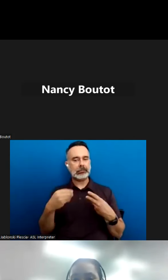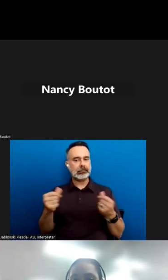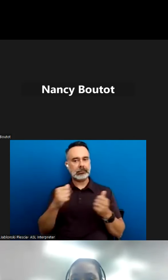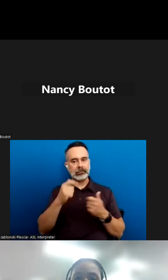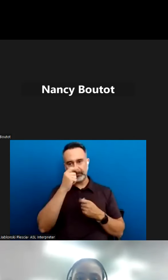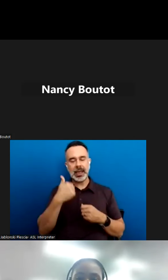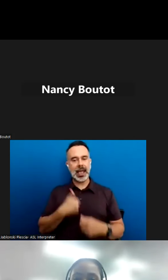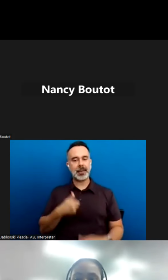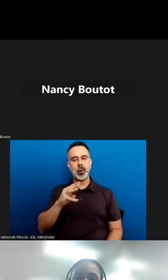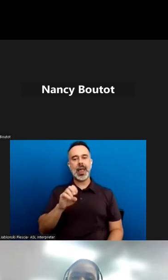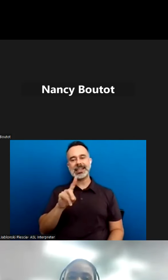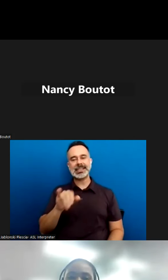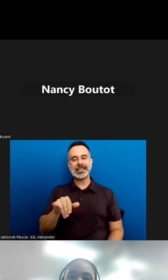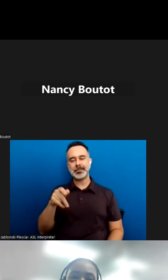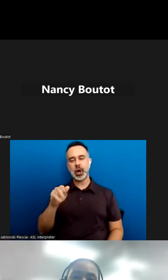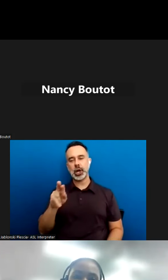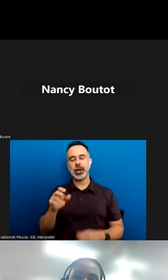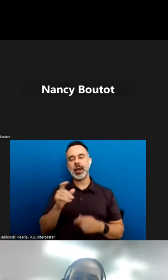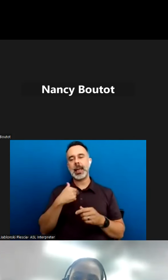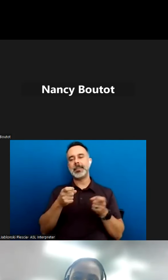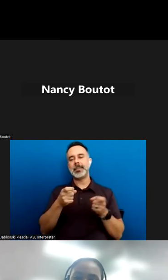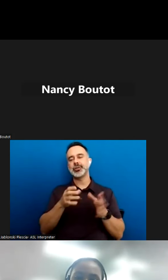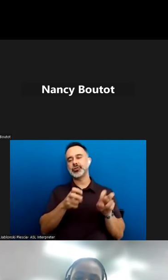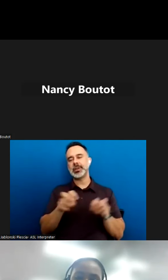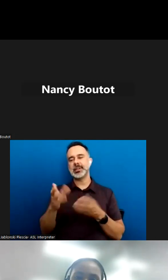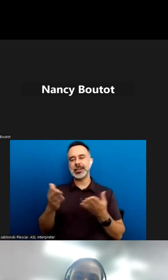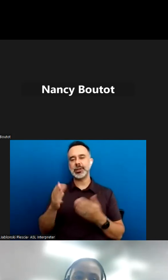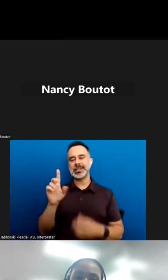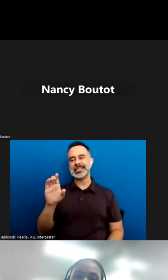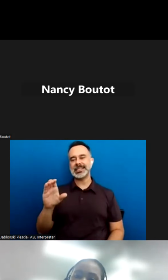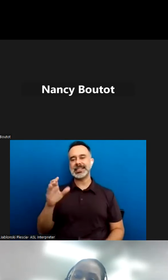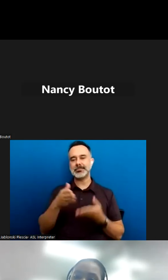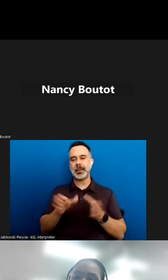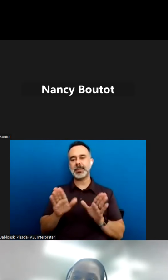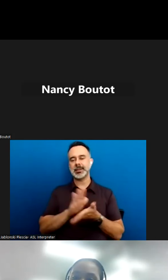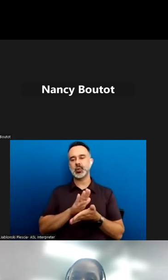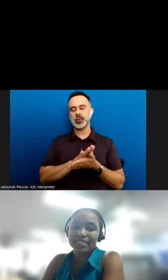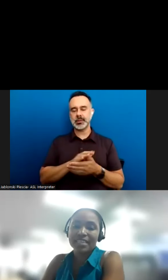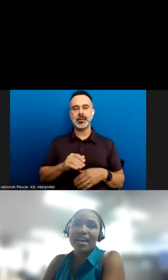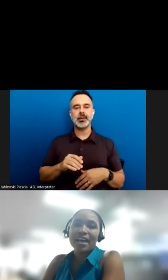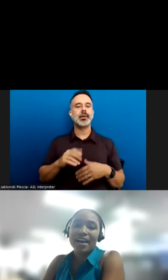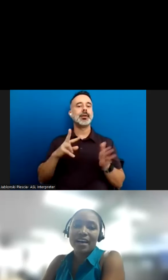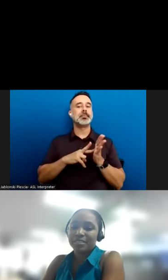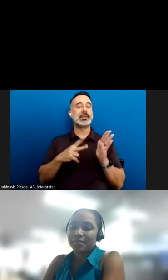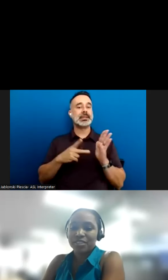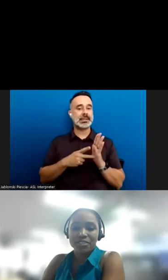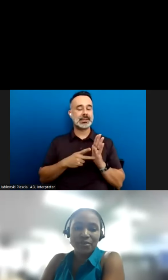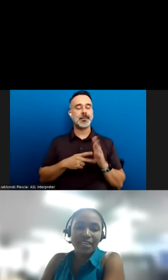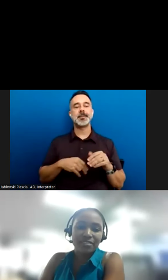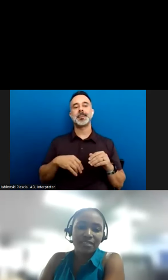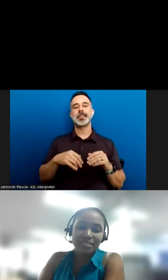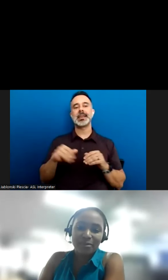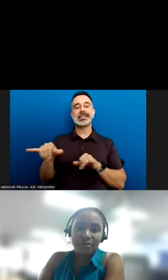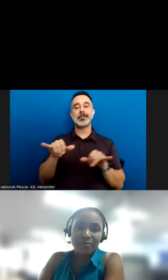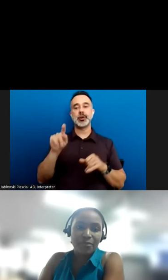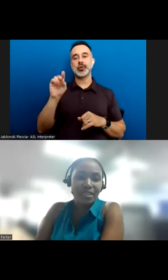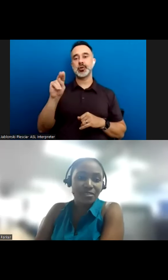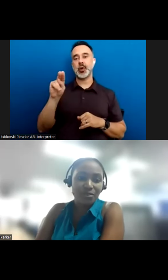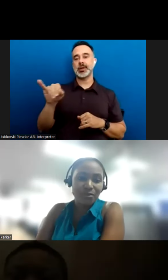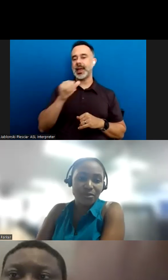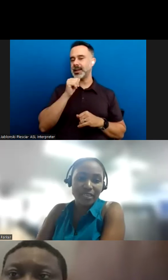Wendy Parker. I'm the manager of transition here at DC Public Schools. And so what that means, similar to Tony, I do not